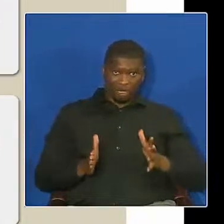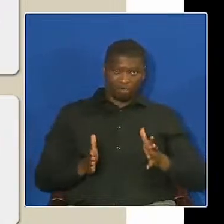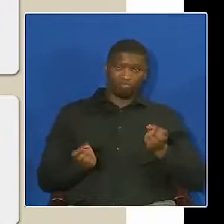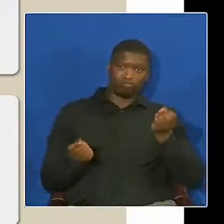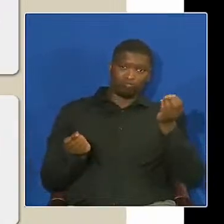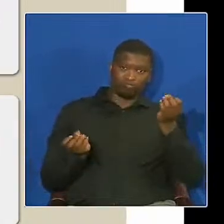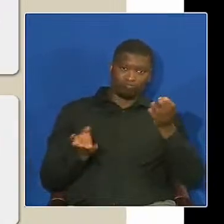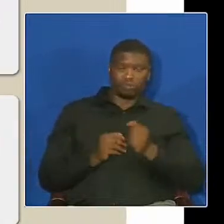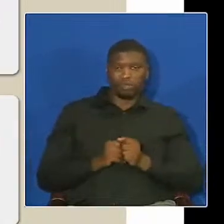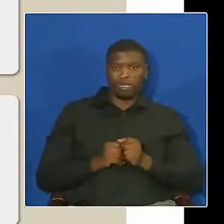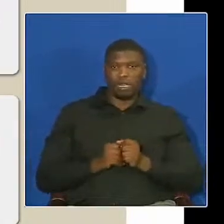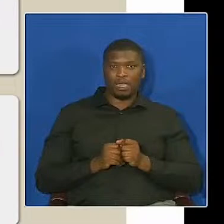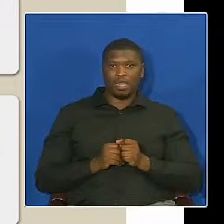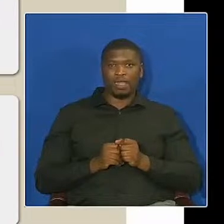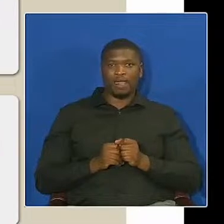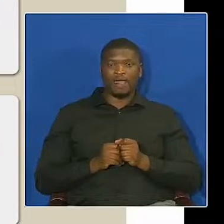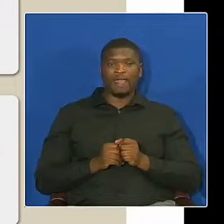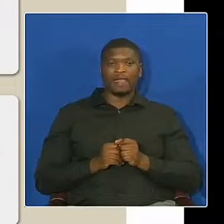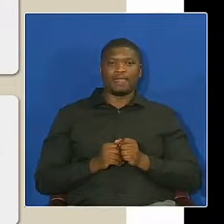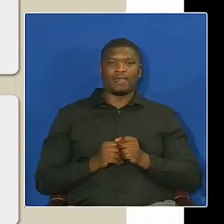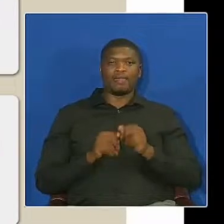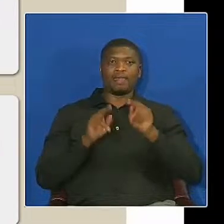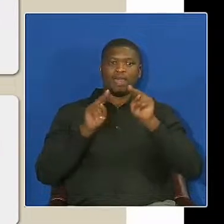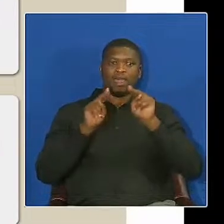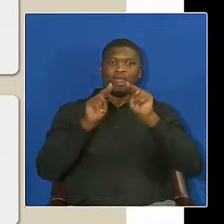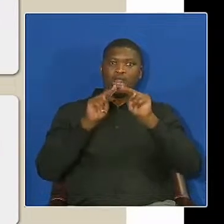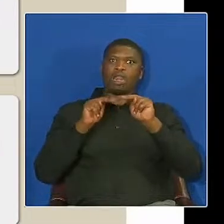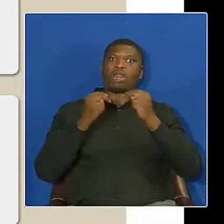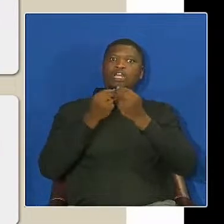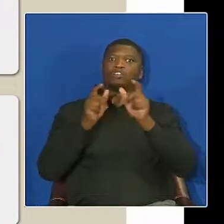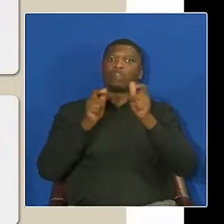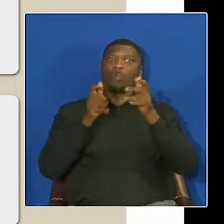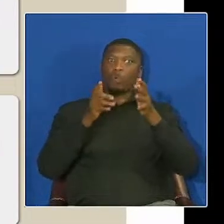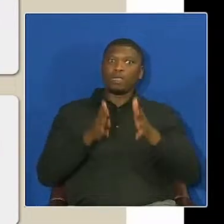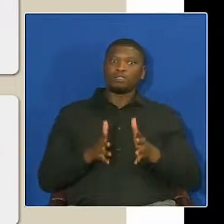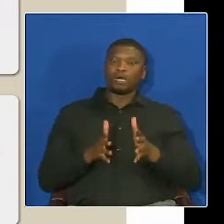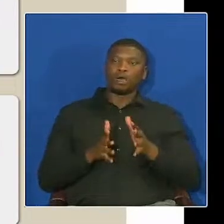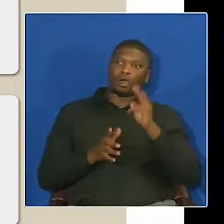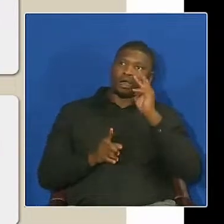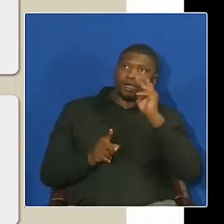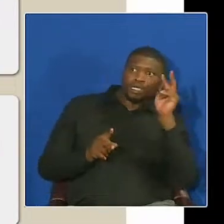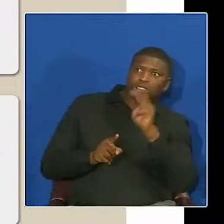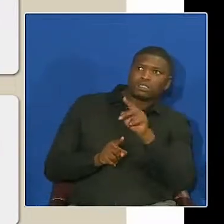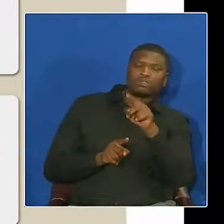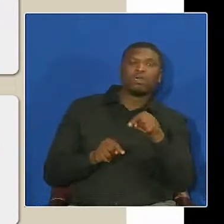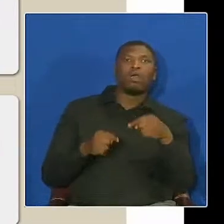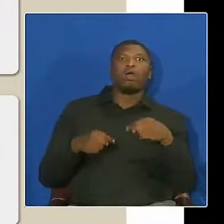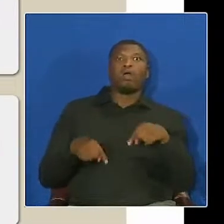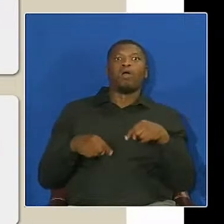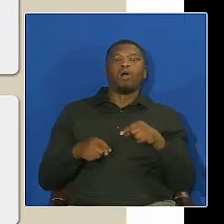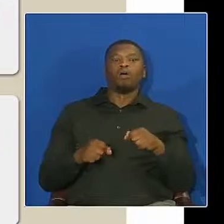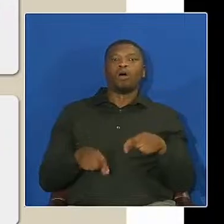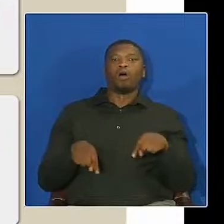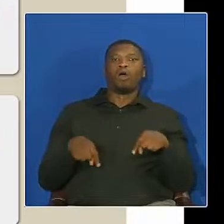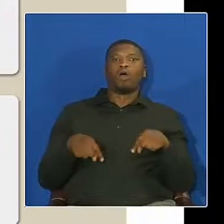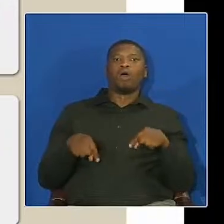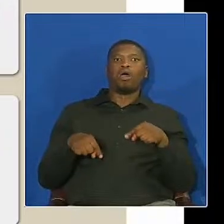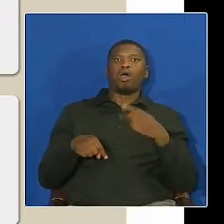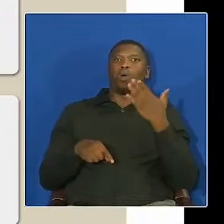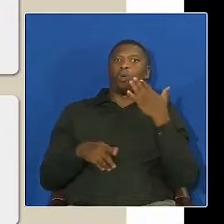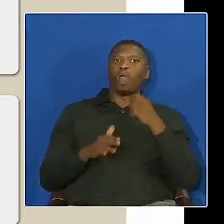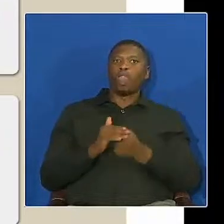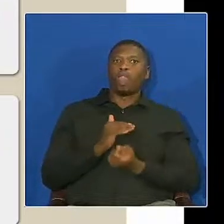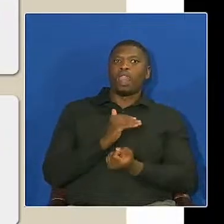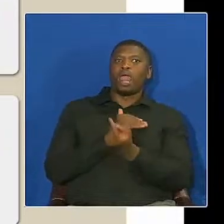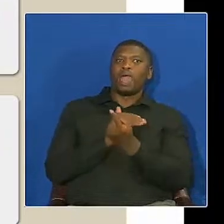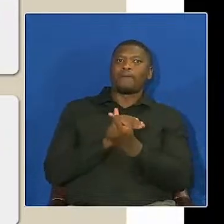states, the National Commissioner was very nervous and appeared to be shaking when then, of course, his office was